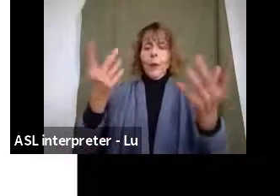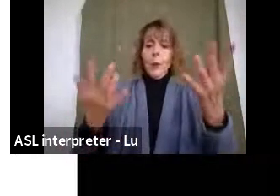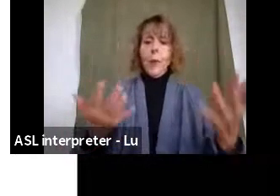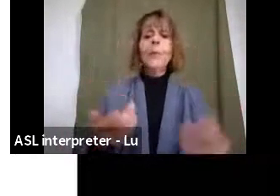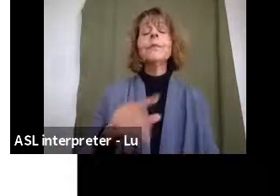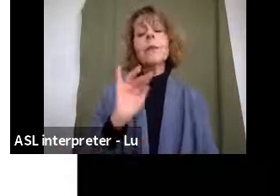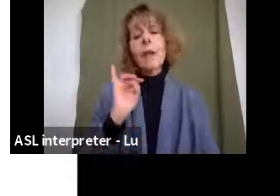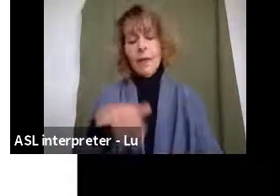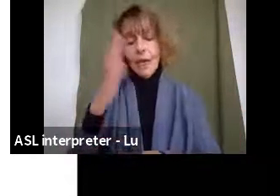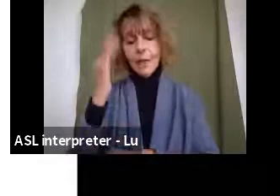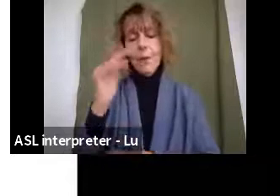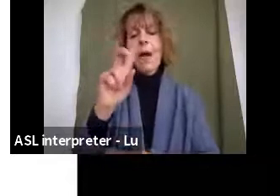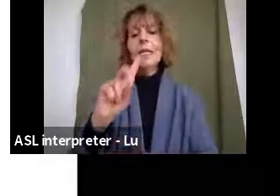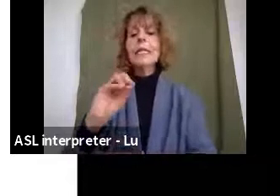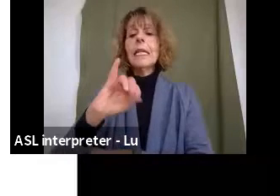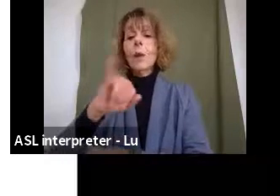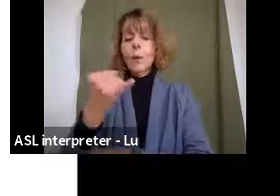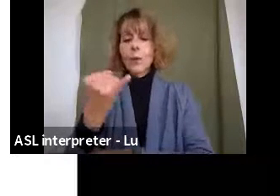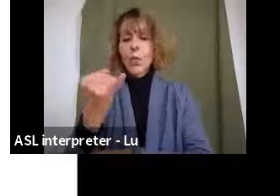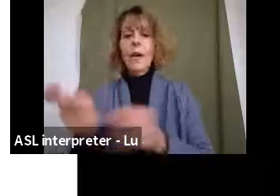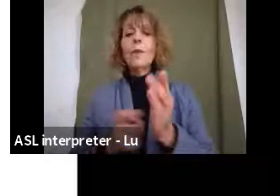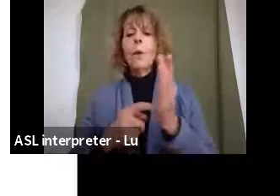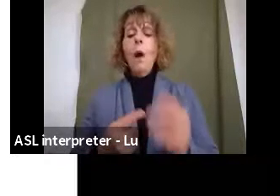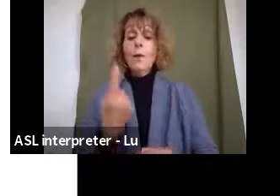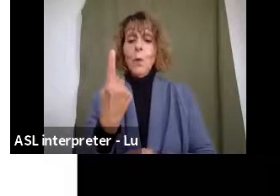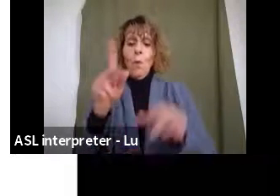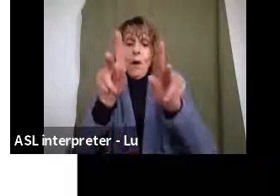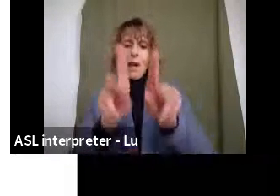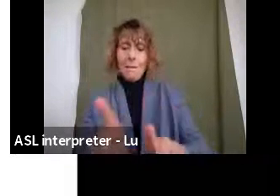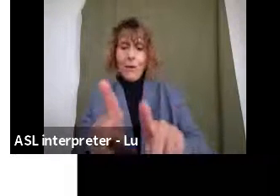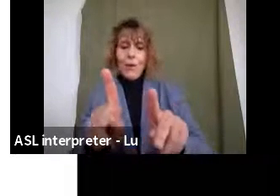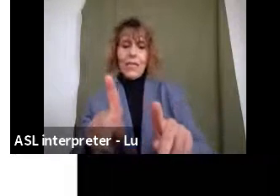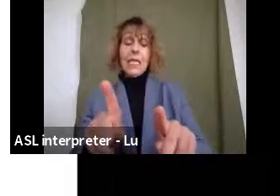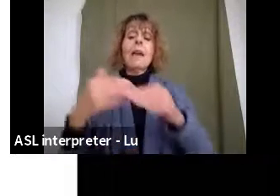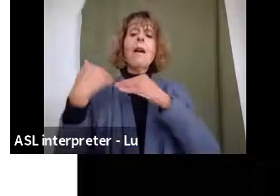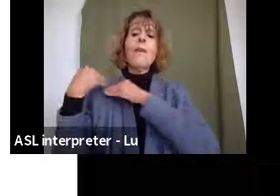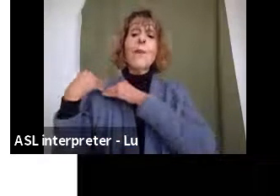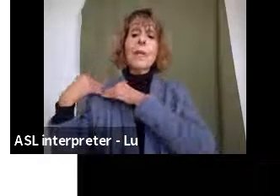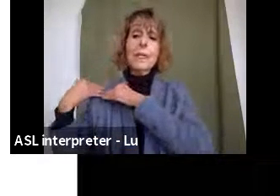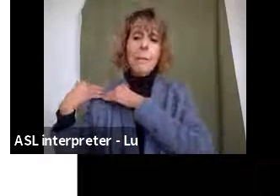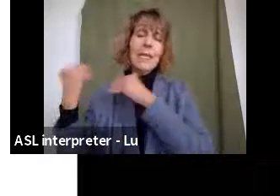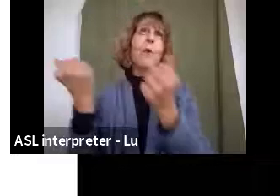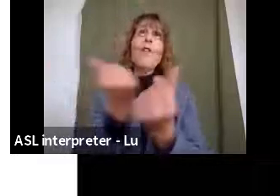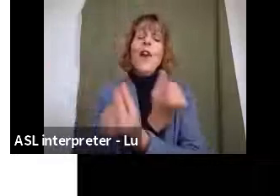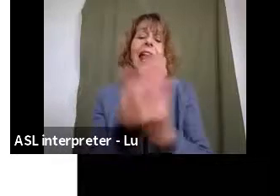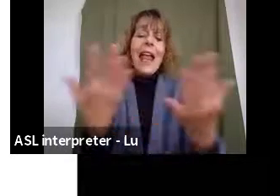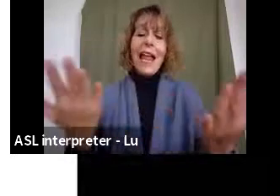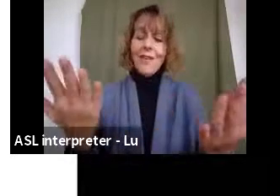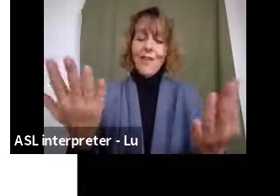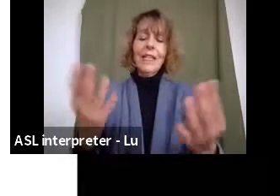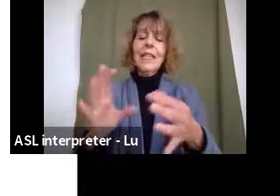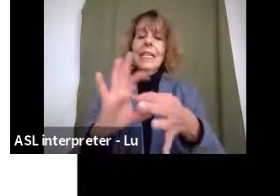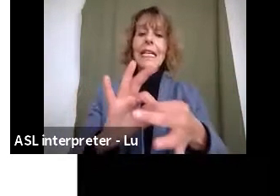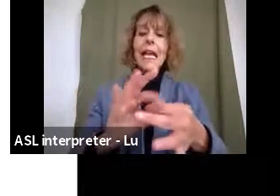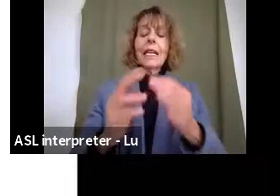of Justice wants to make sure that at least one person is responsible for everything having to do with the auxiliary aids and